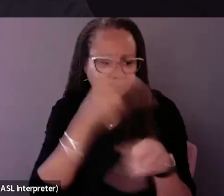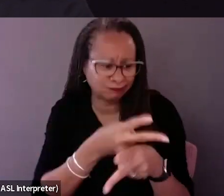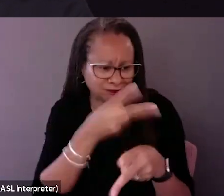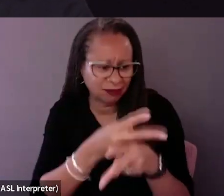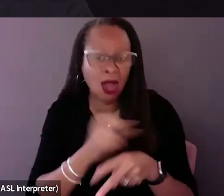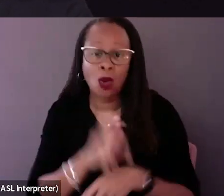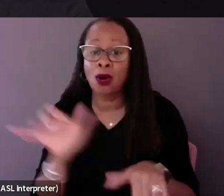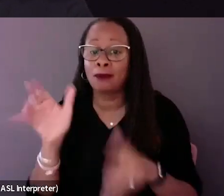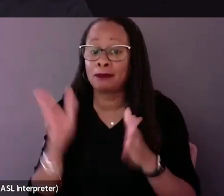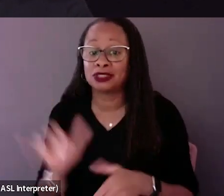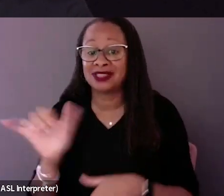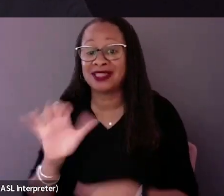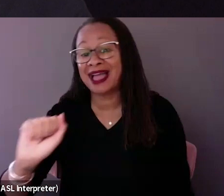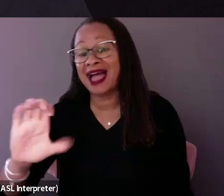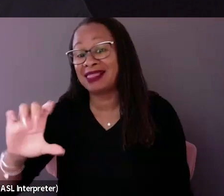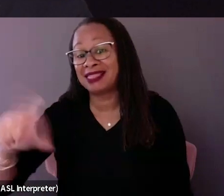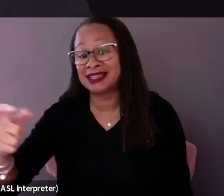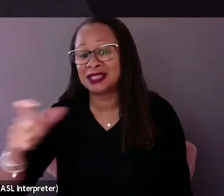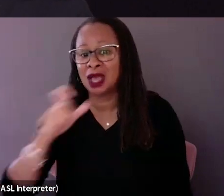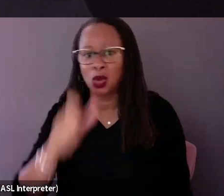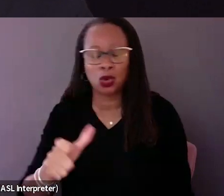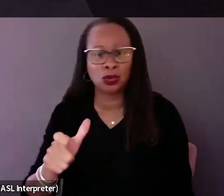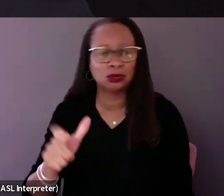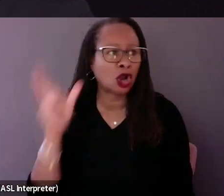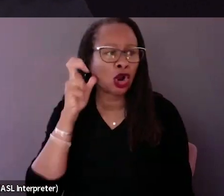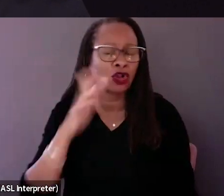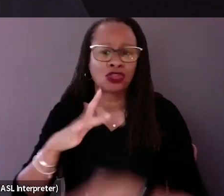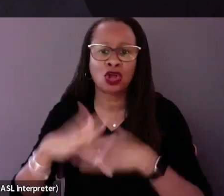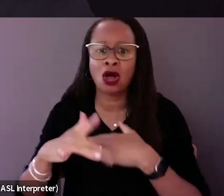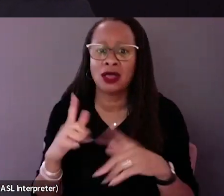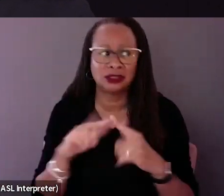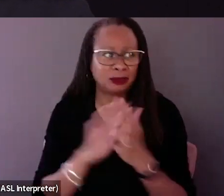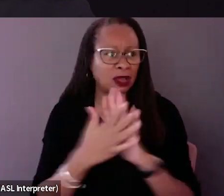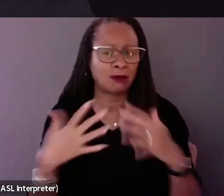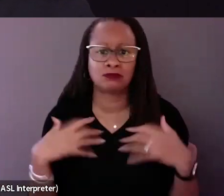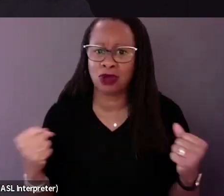it's somebody like Alex who just heeded the call to be courageous without,